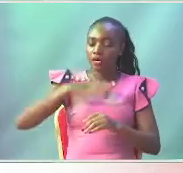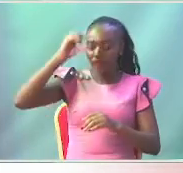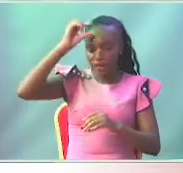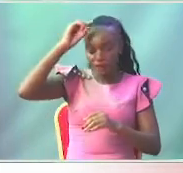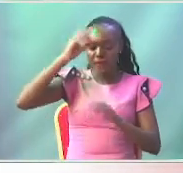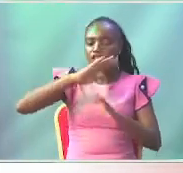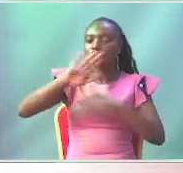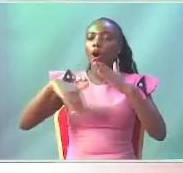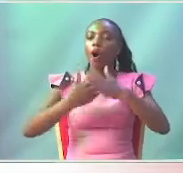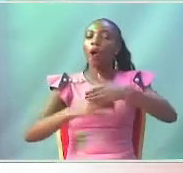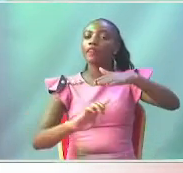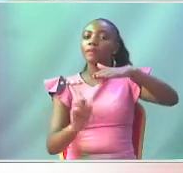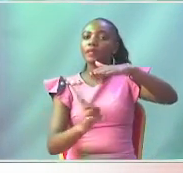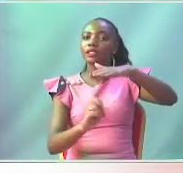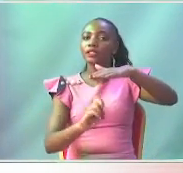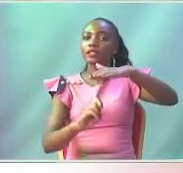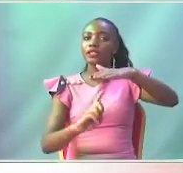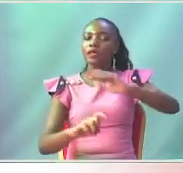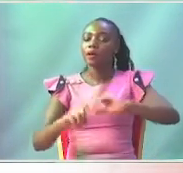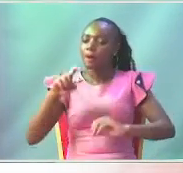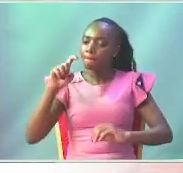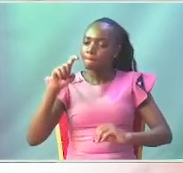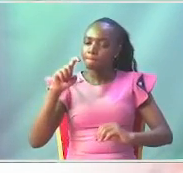the ministries should be